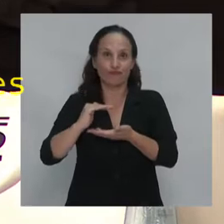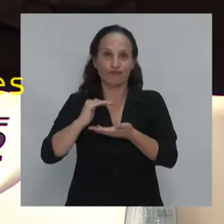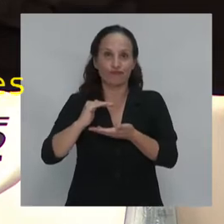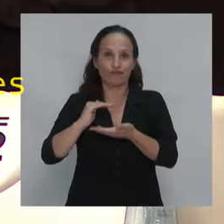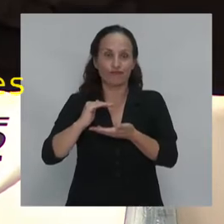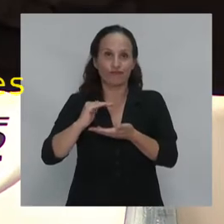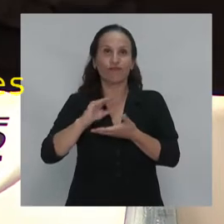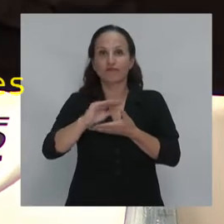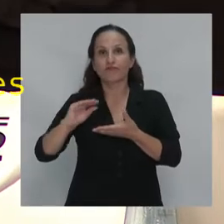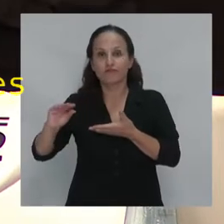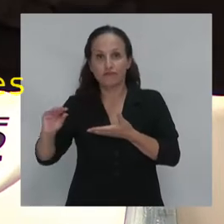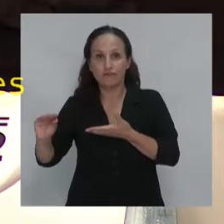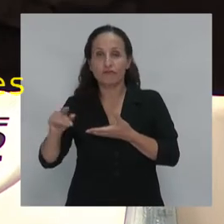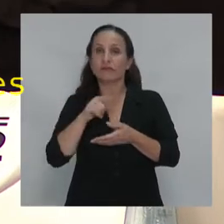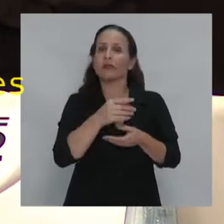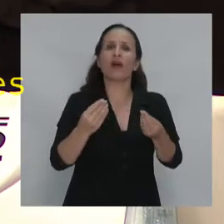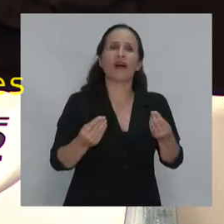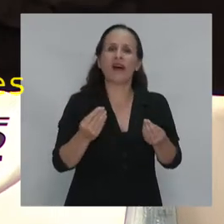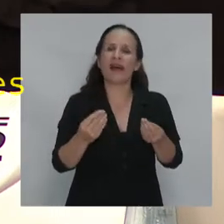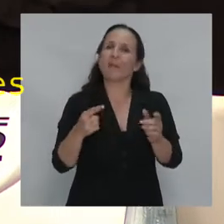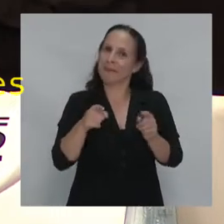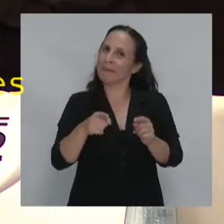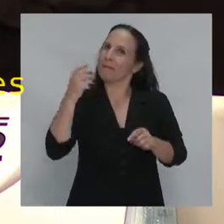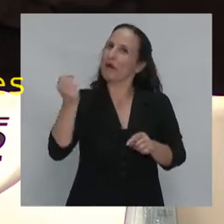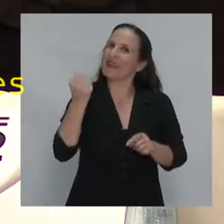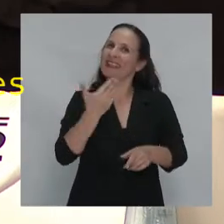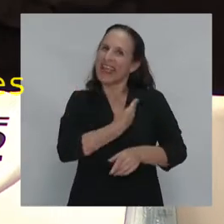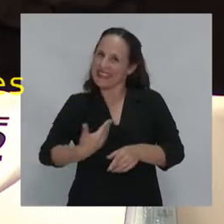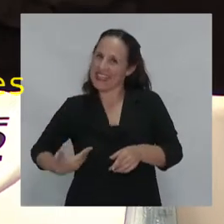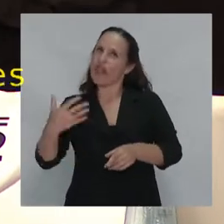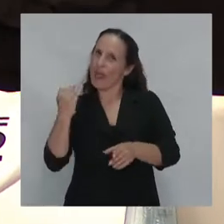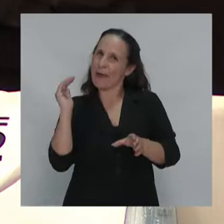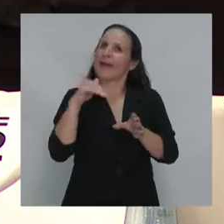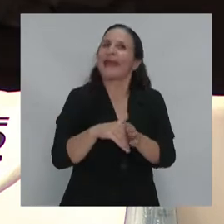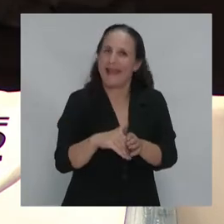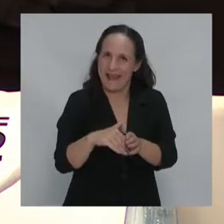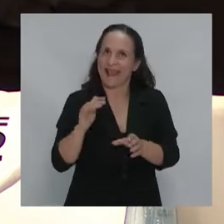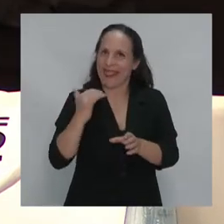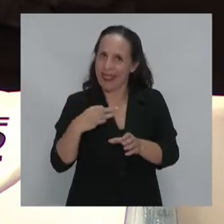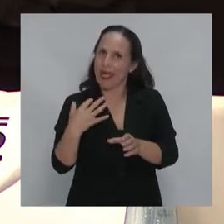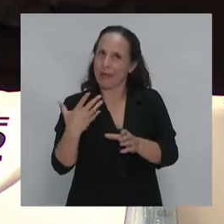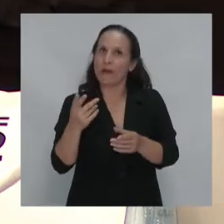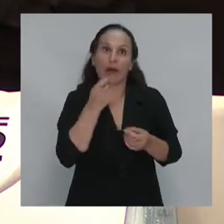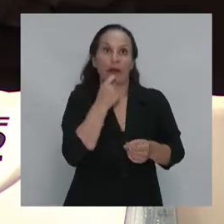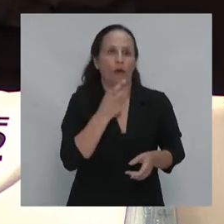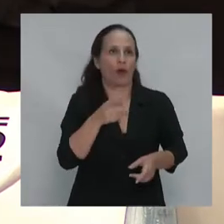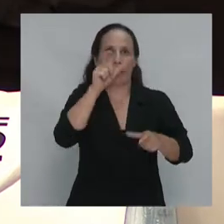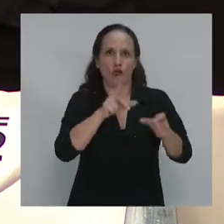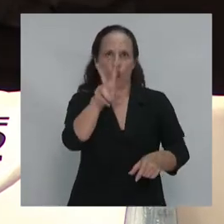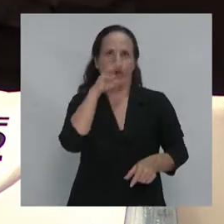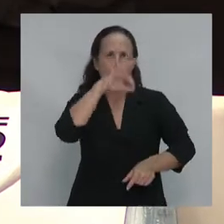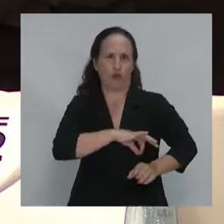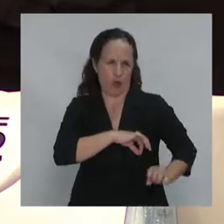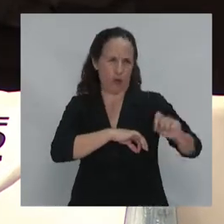to take taxes from those who have more and you give them to those who have less and of course immediately you run into the